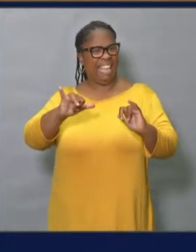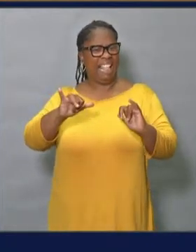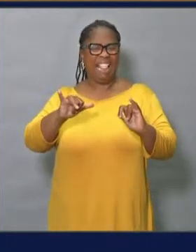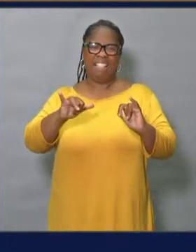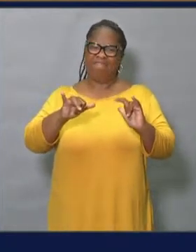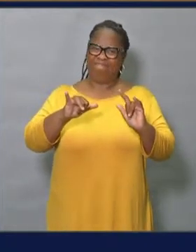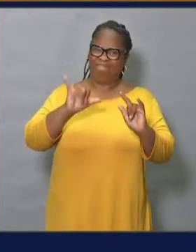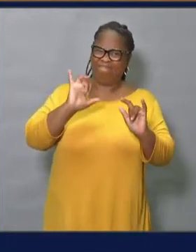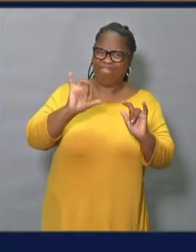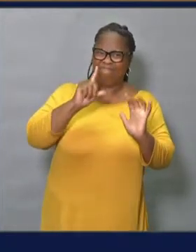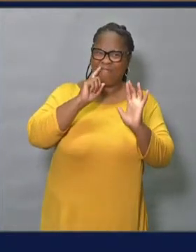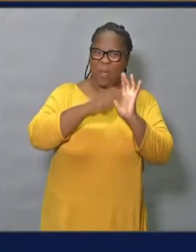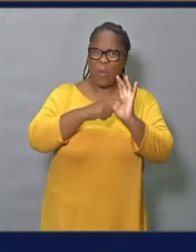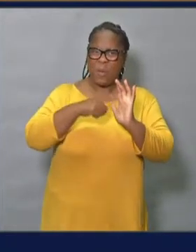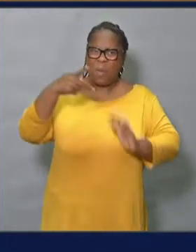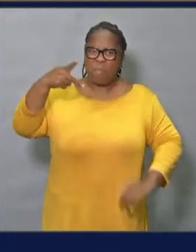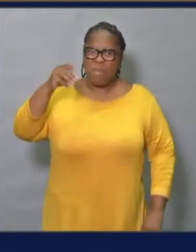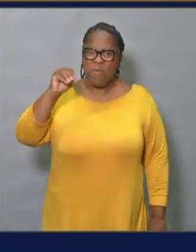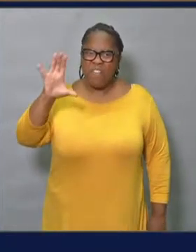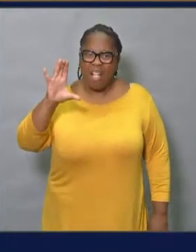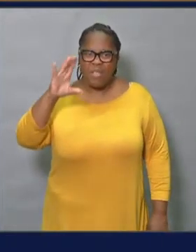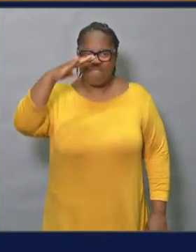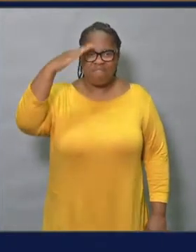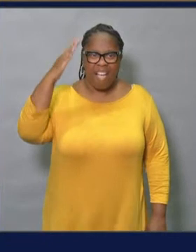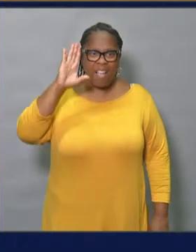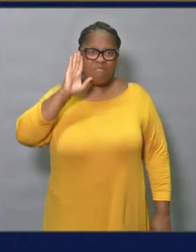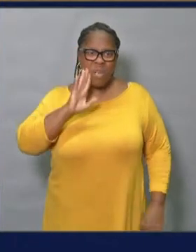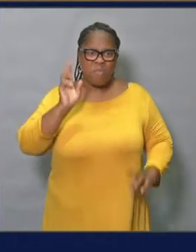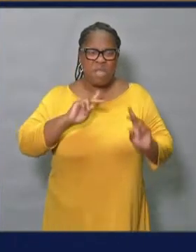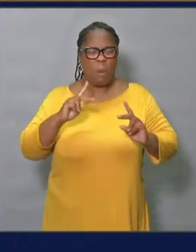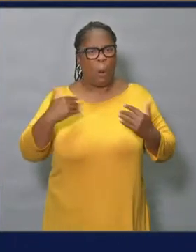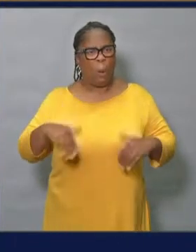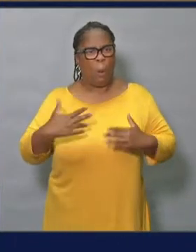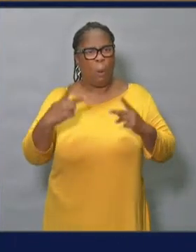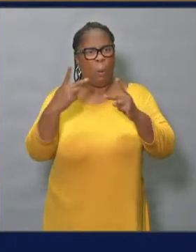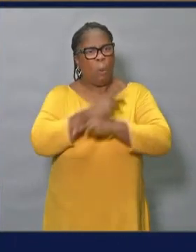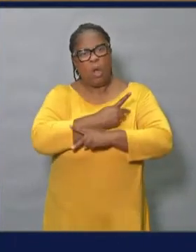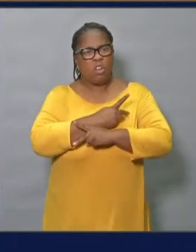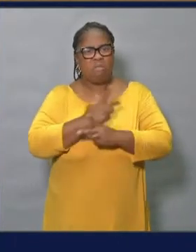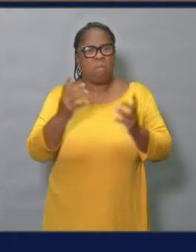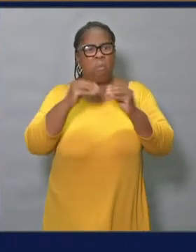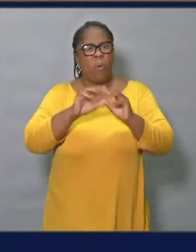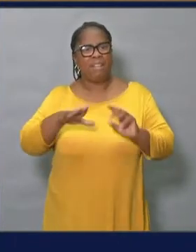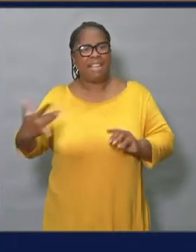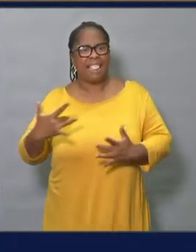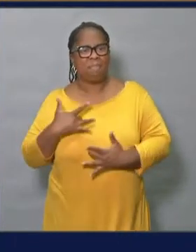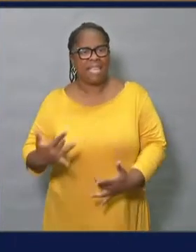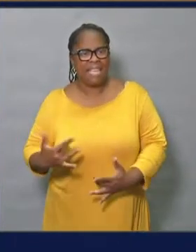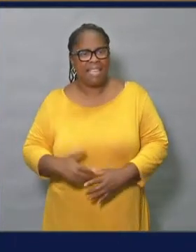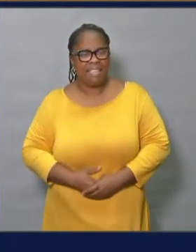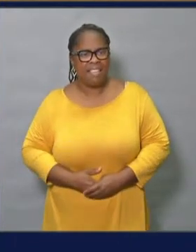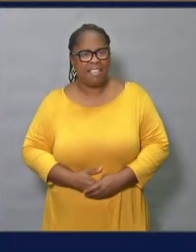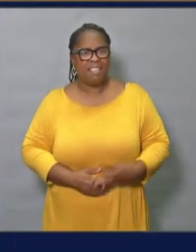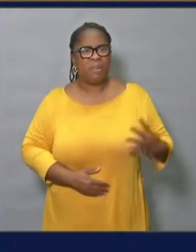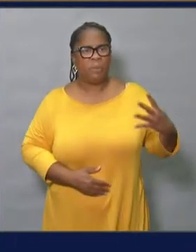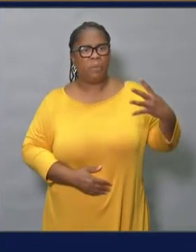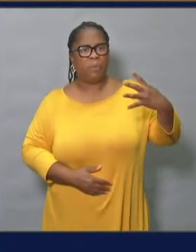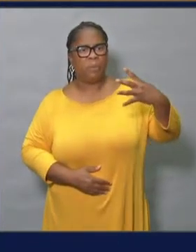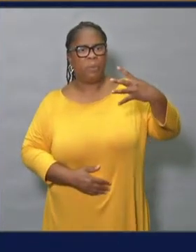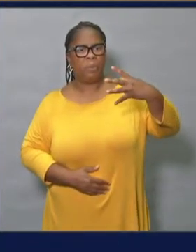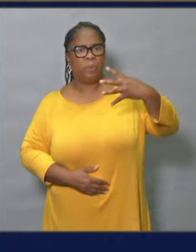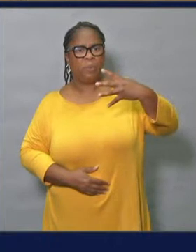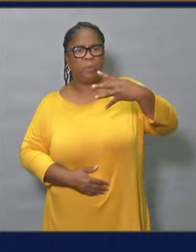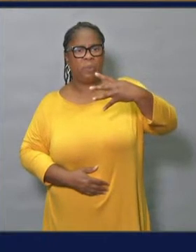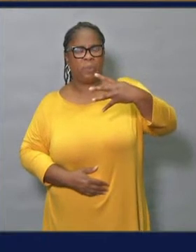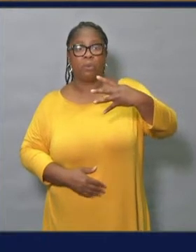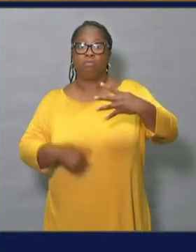among people of color, as I noted earlier. This slide also shows that deaths among people of color are seeing a